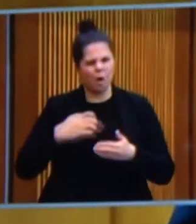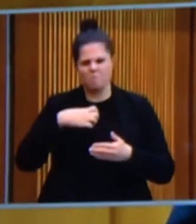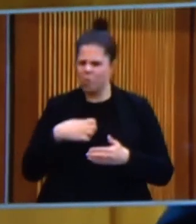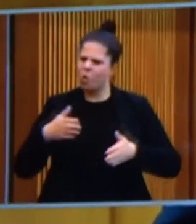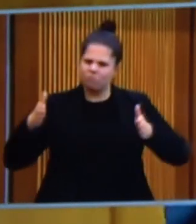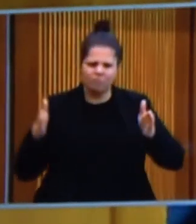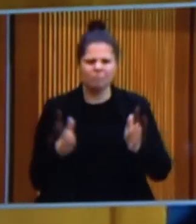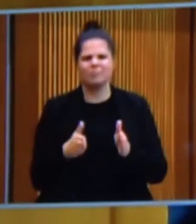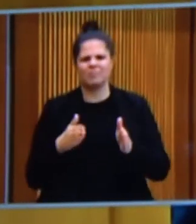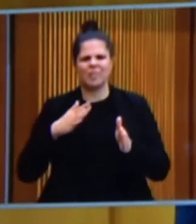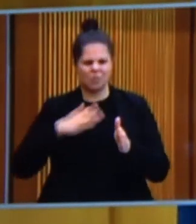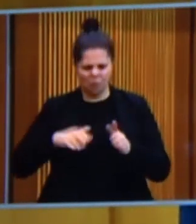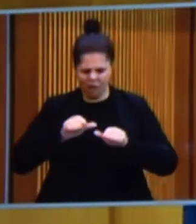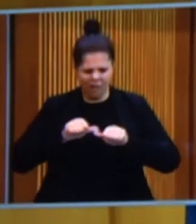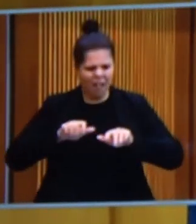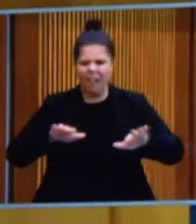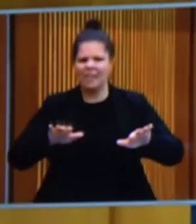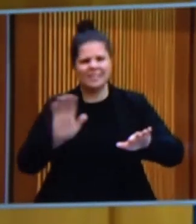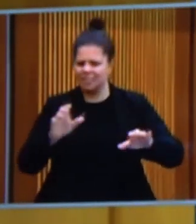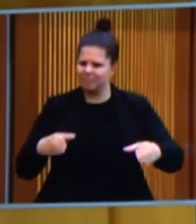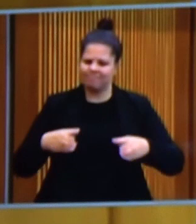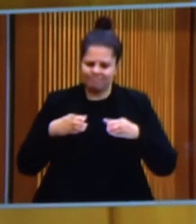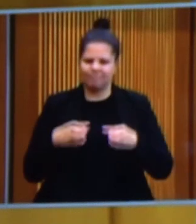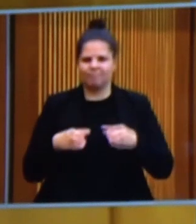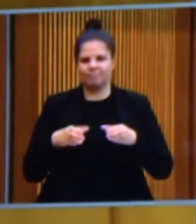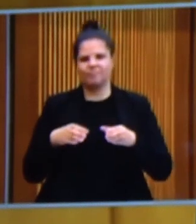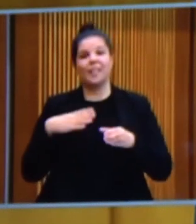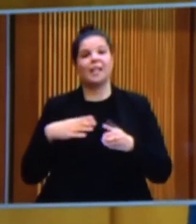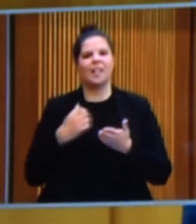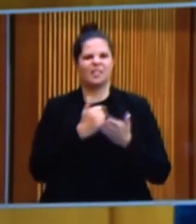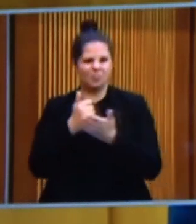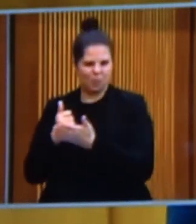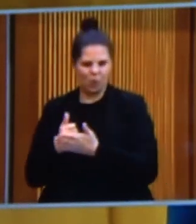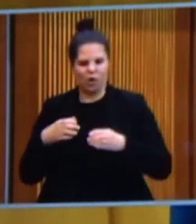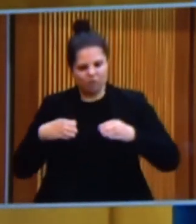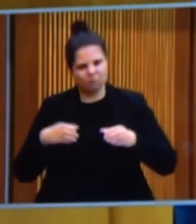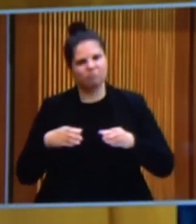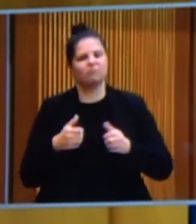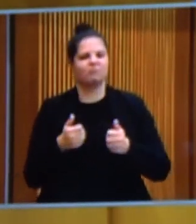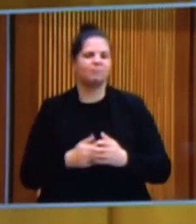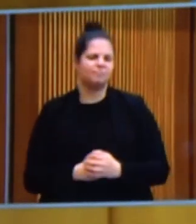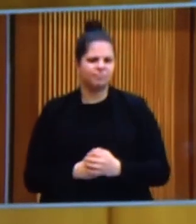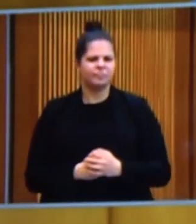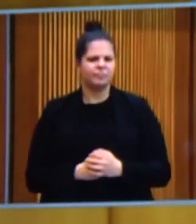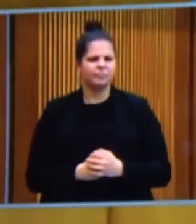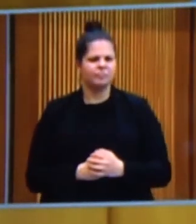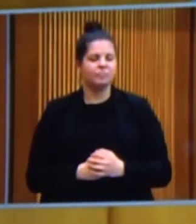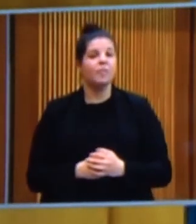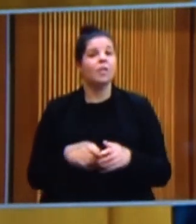level of infection and to support our containment. All of that is then